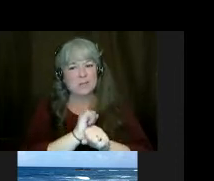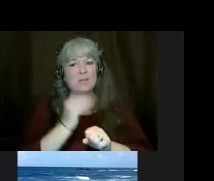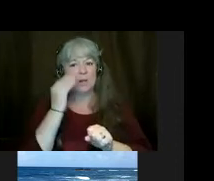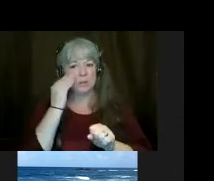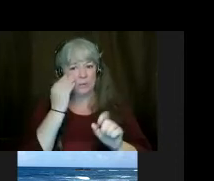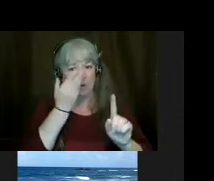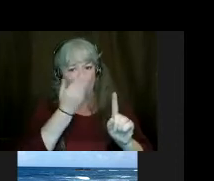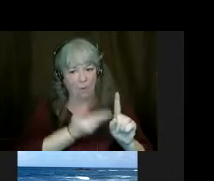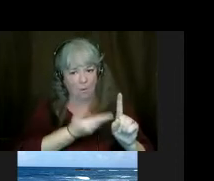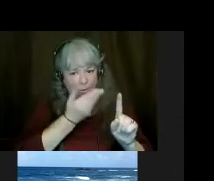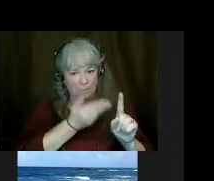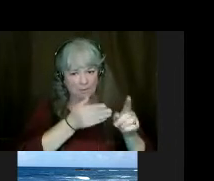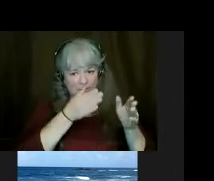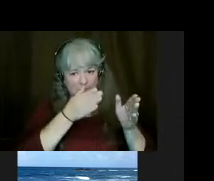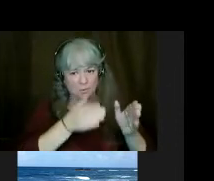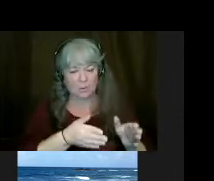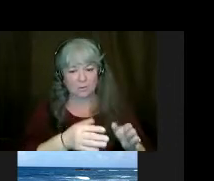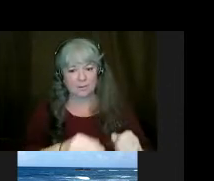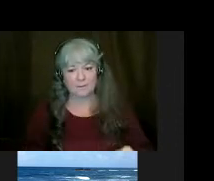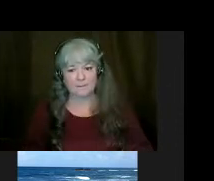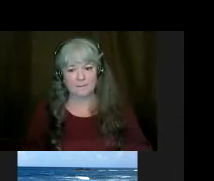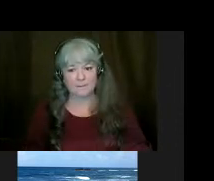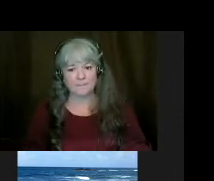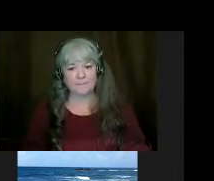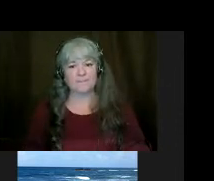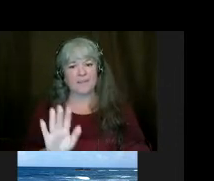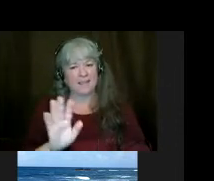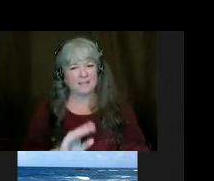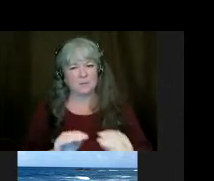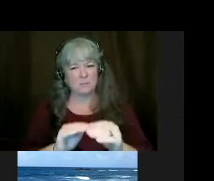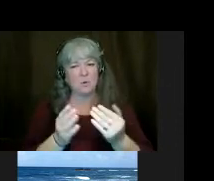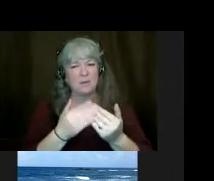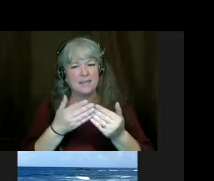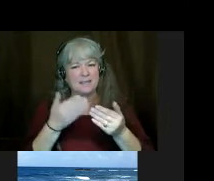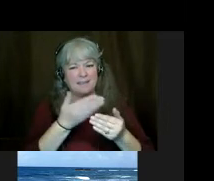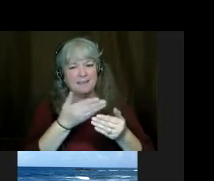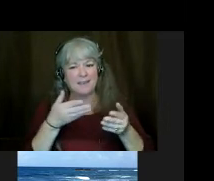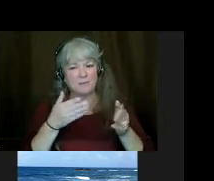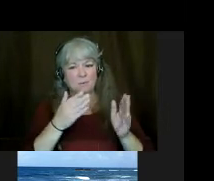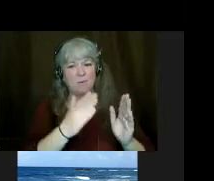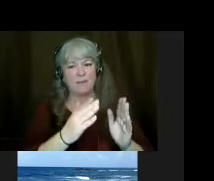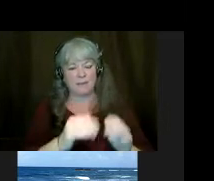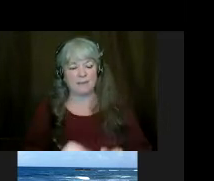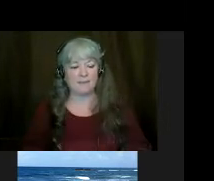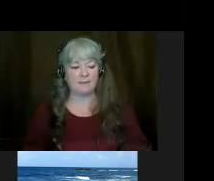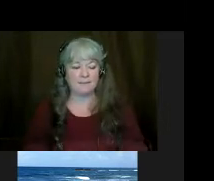person. It's just easier that way.